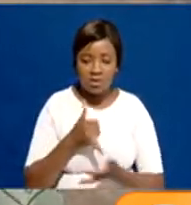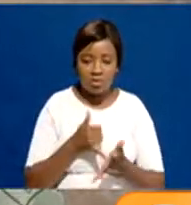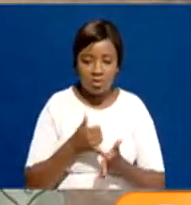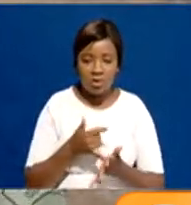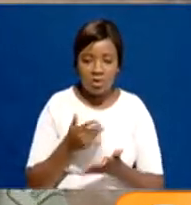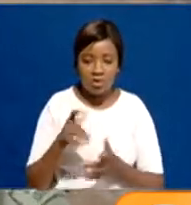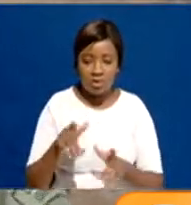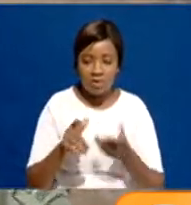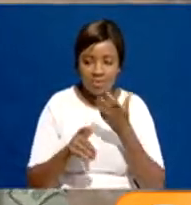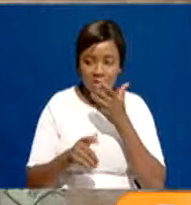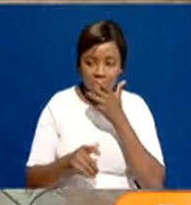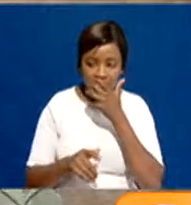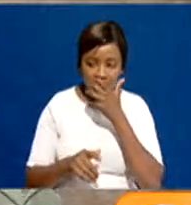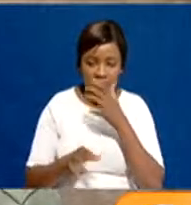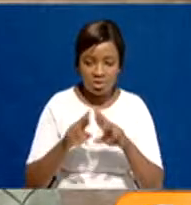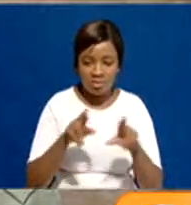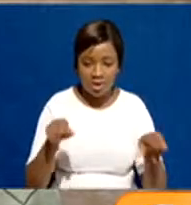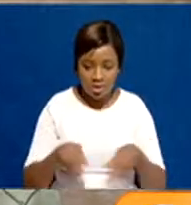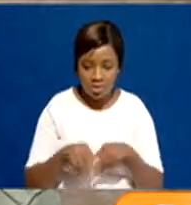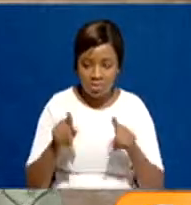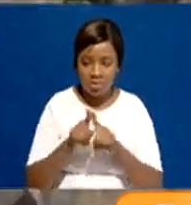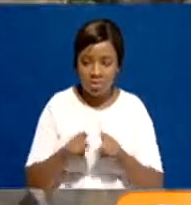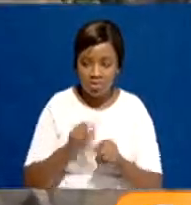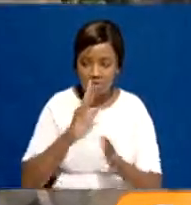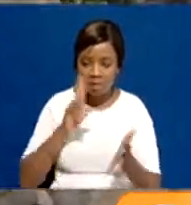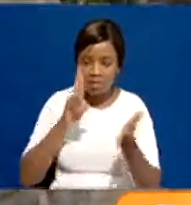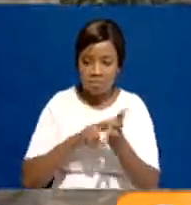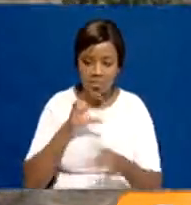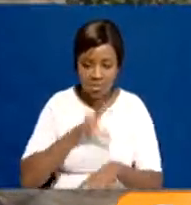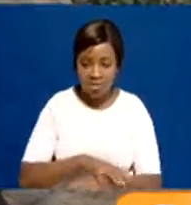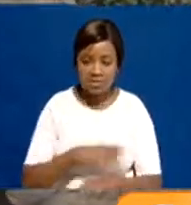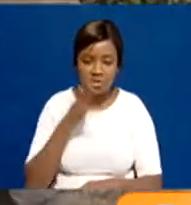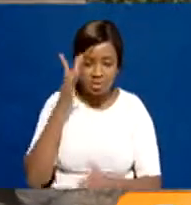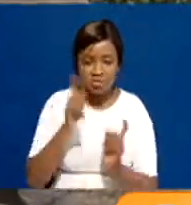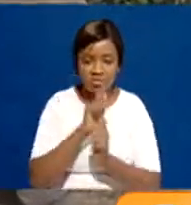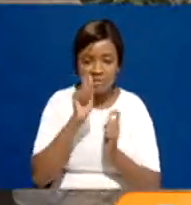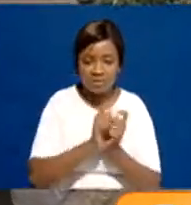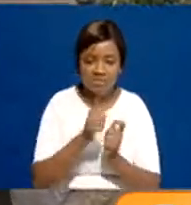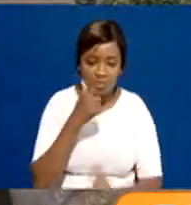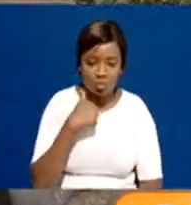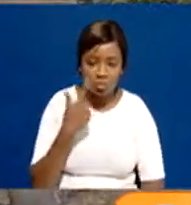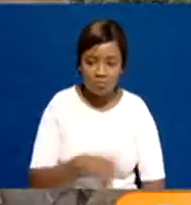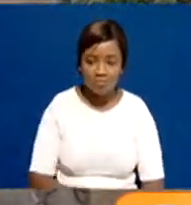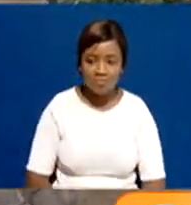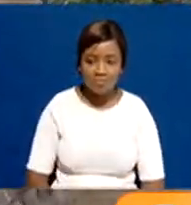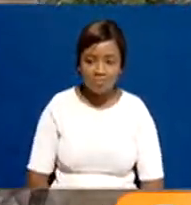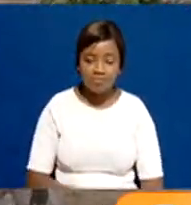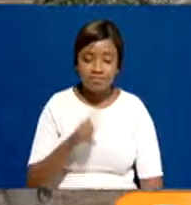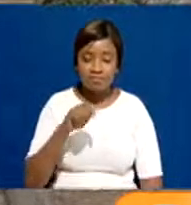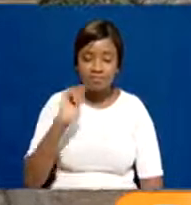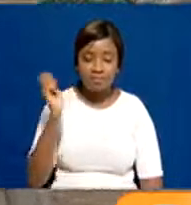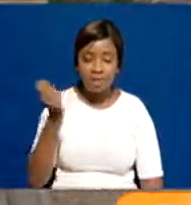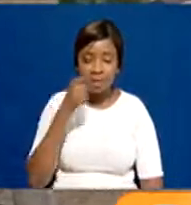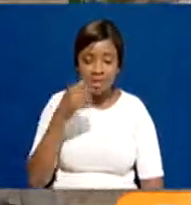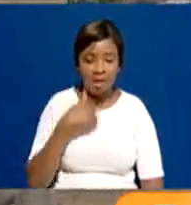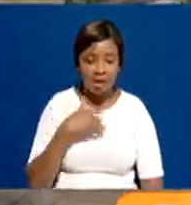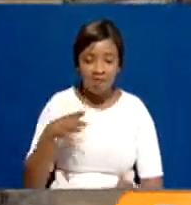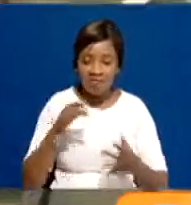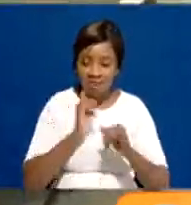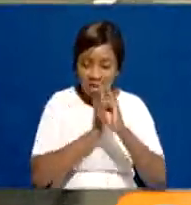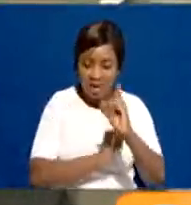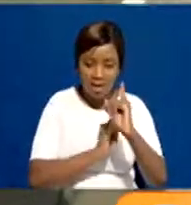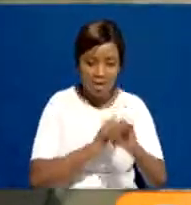then wakati inaripotiwa wanajua ni hii. Kenya holds the third largest rhino population in the world